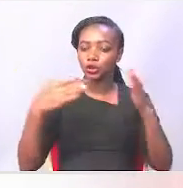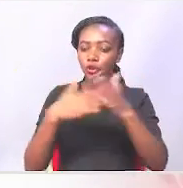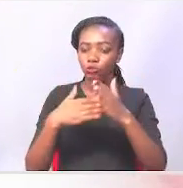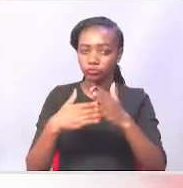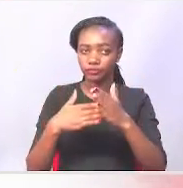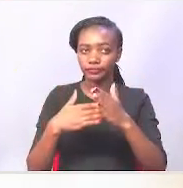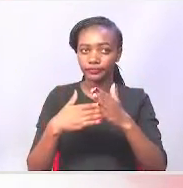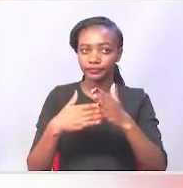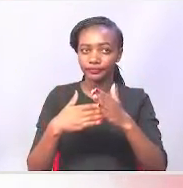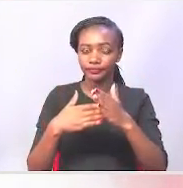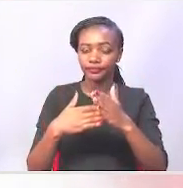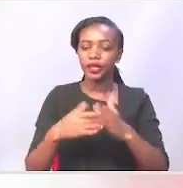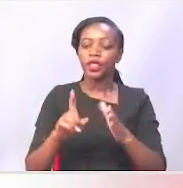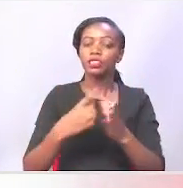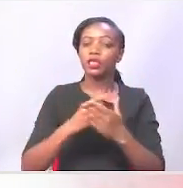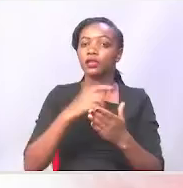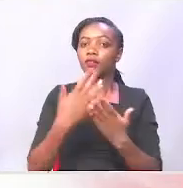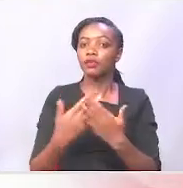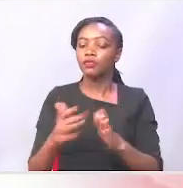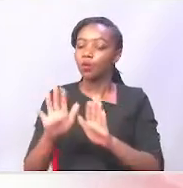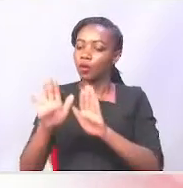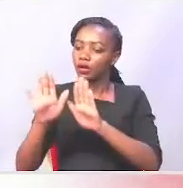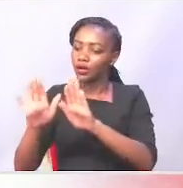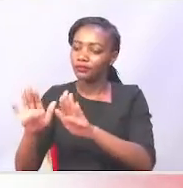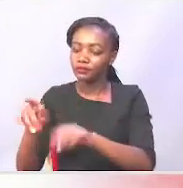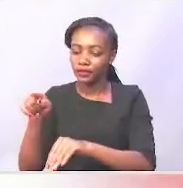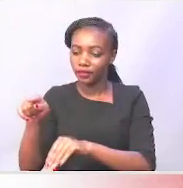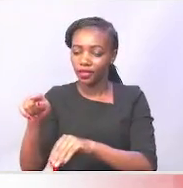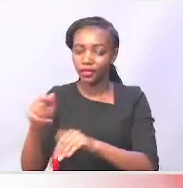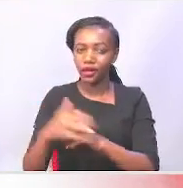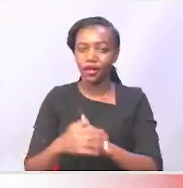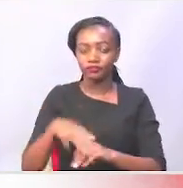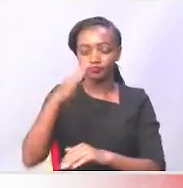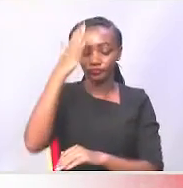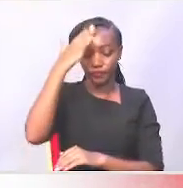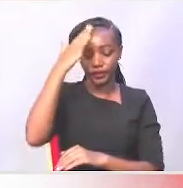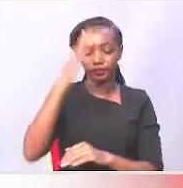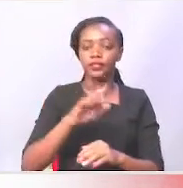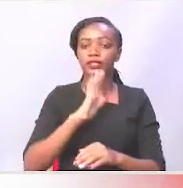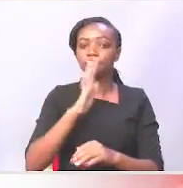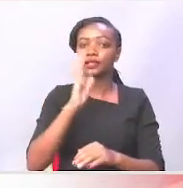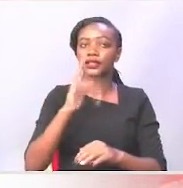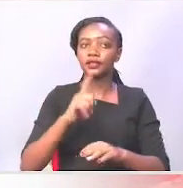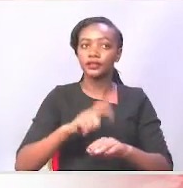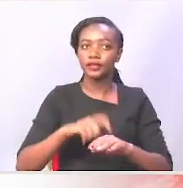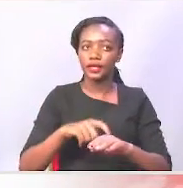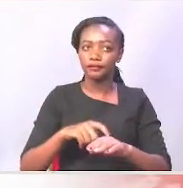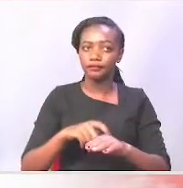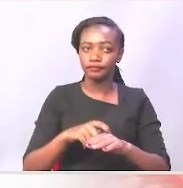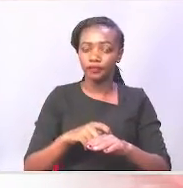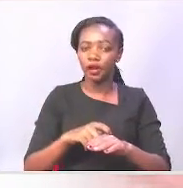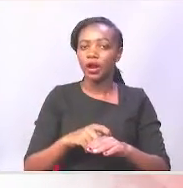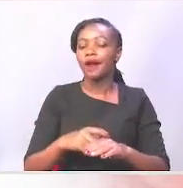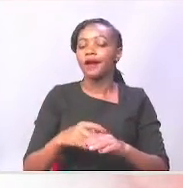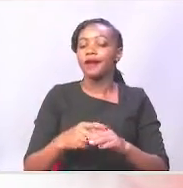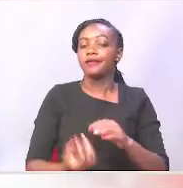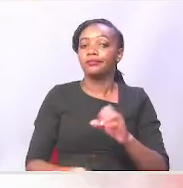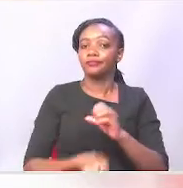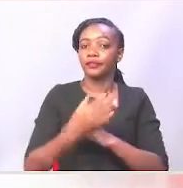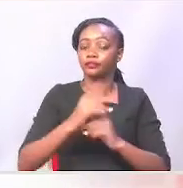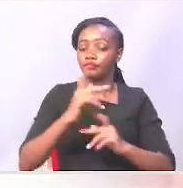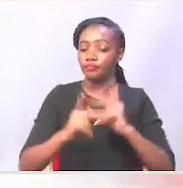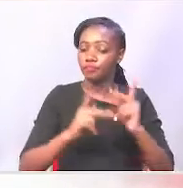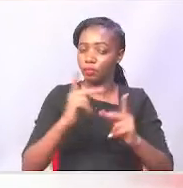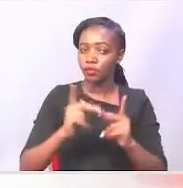and sheep left the Mombasa port for Salala, Oman on Monday. Speaking during the shipment of the first consignment at the Mombasa